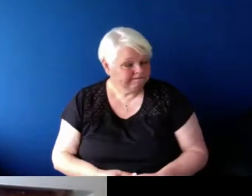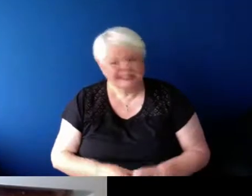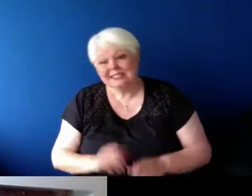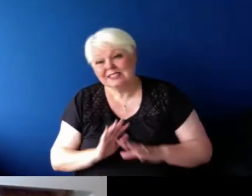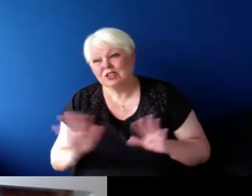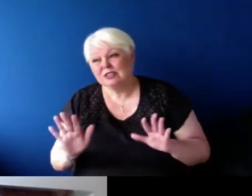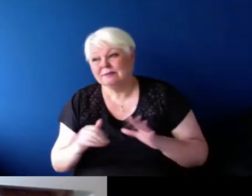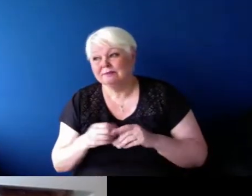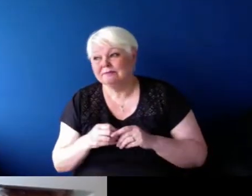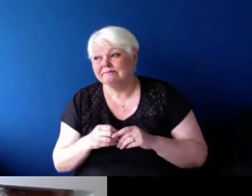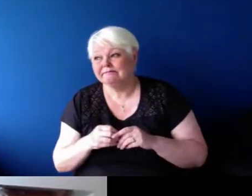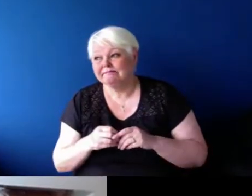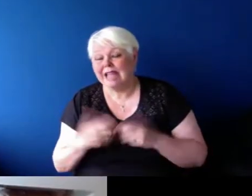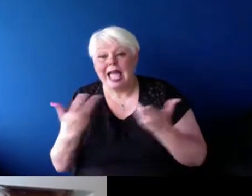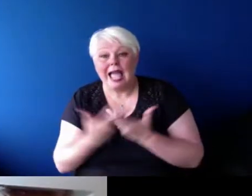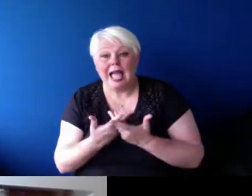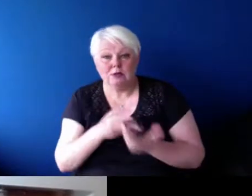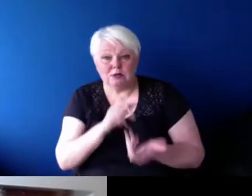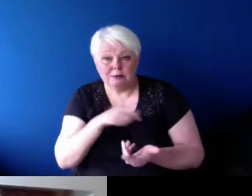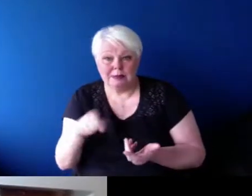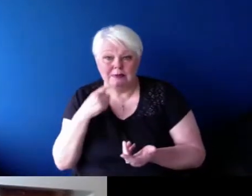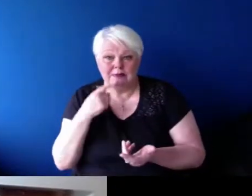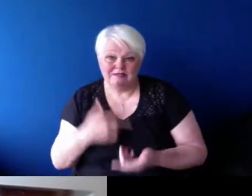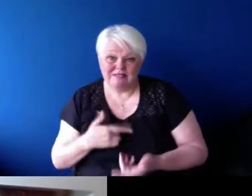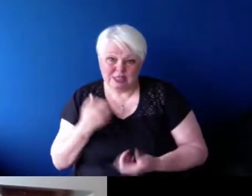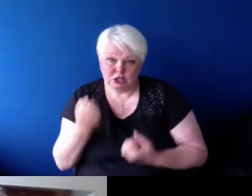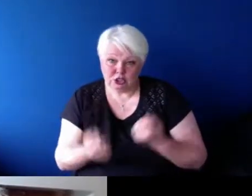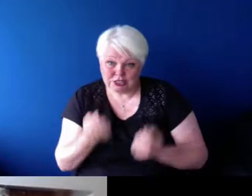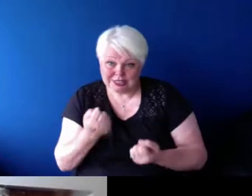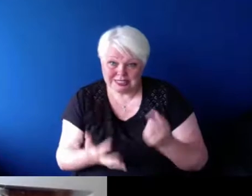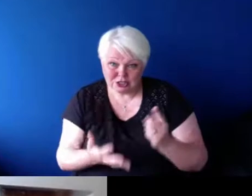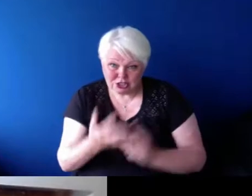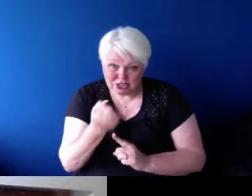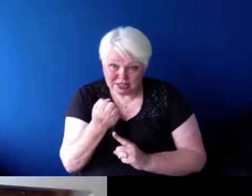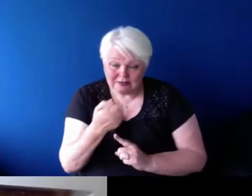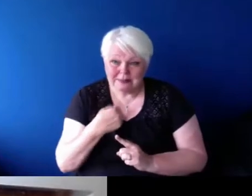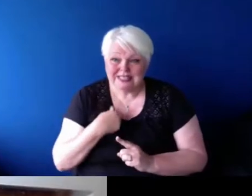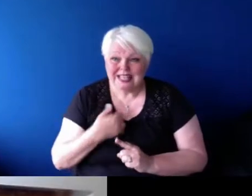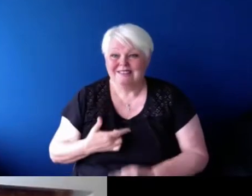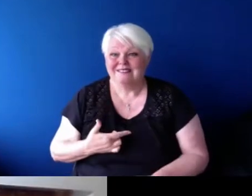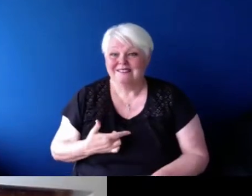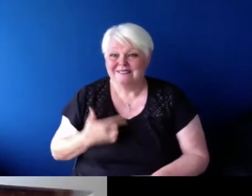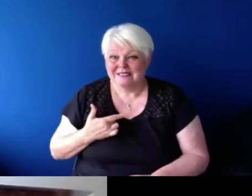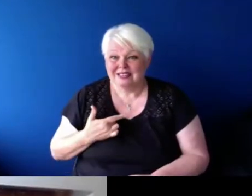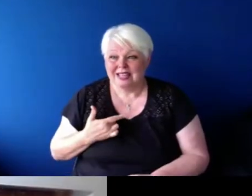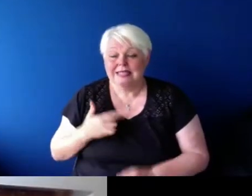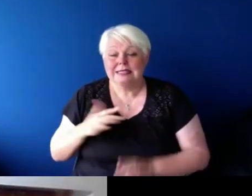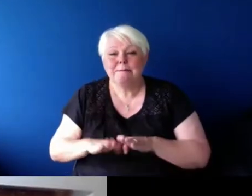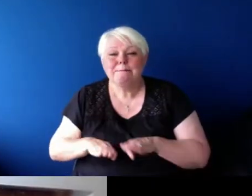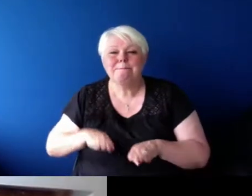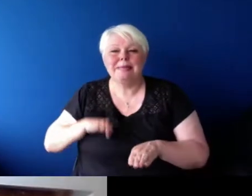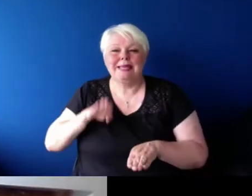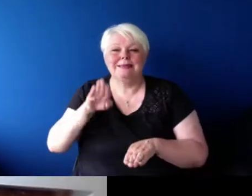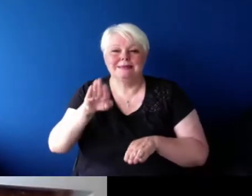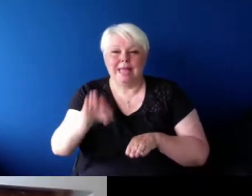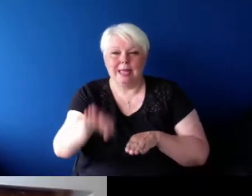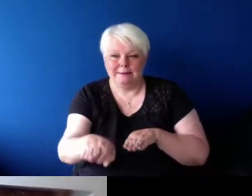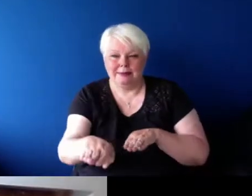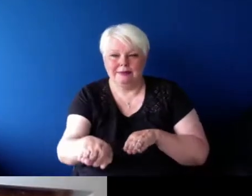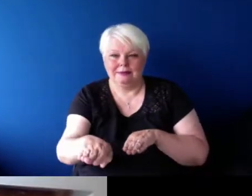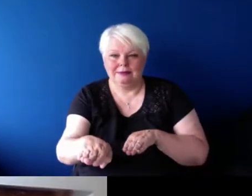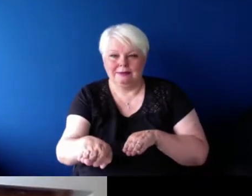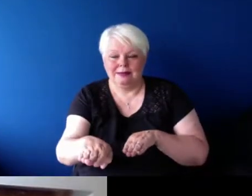It's not how some people feel justice is done, but I sense that we're making a big step, and I sense that the